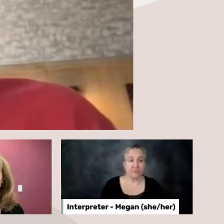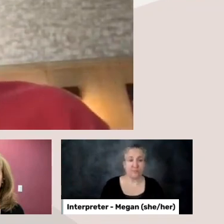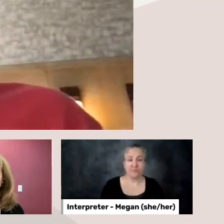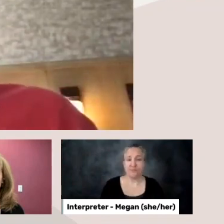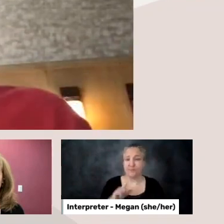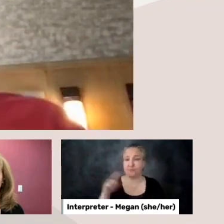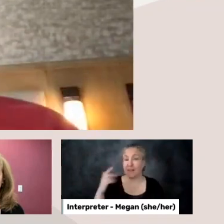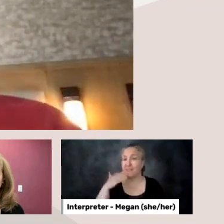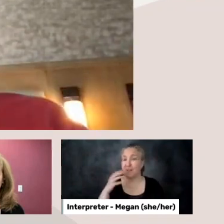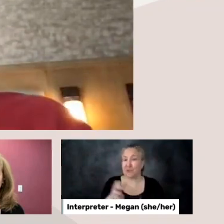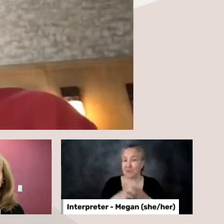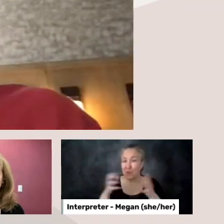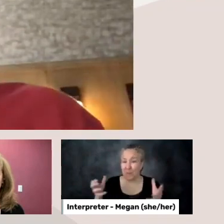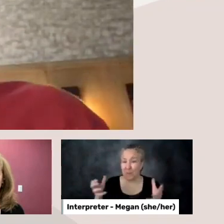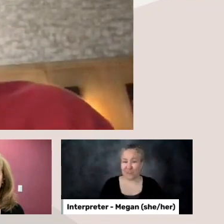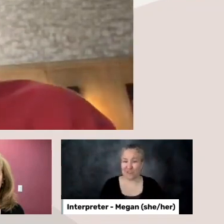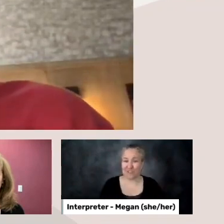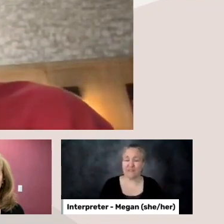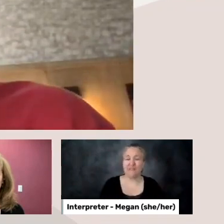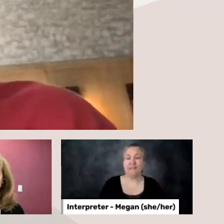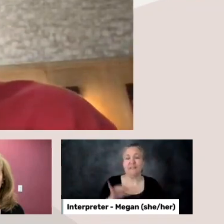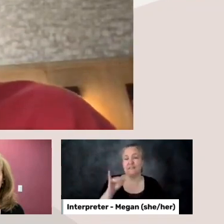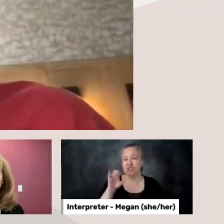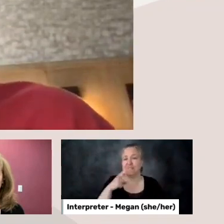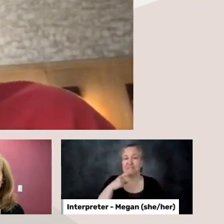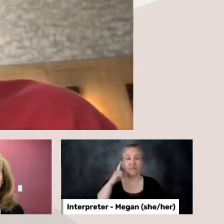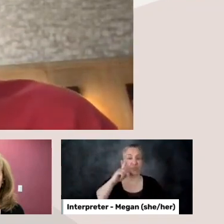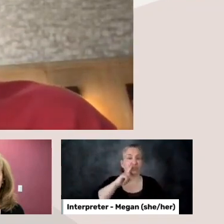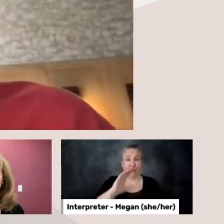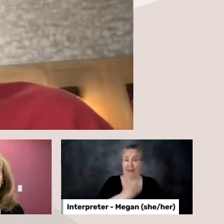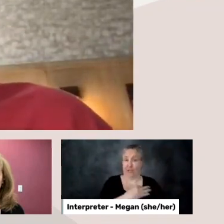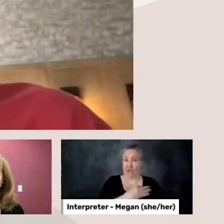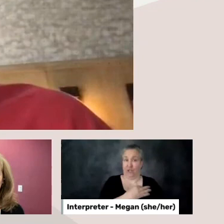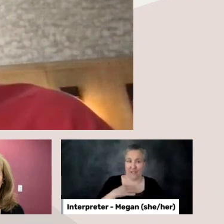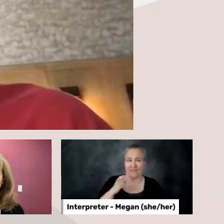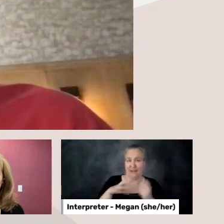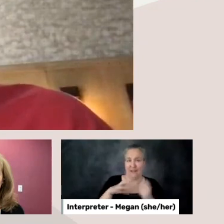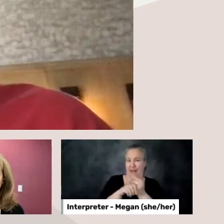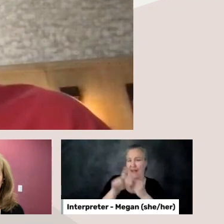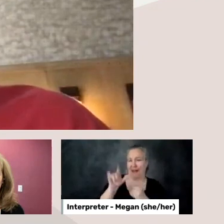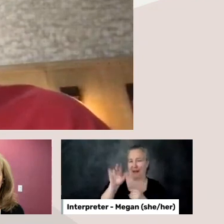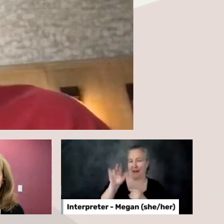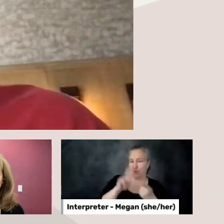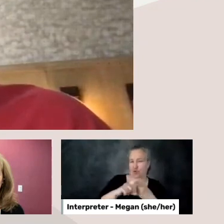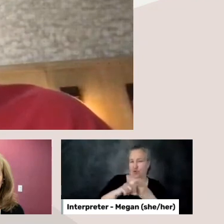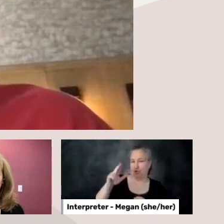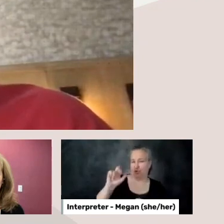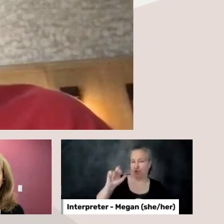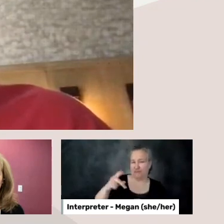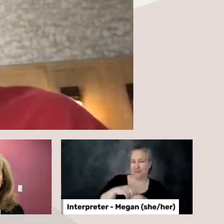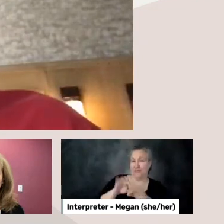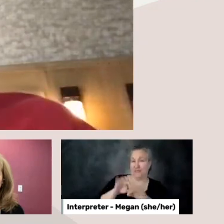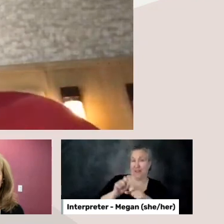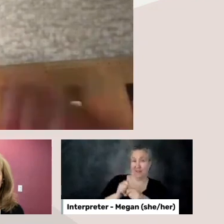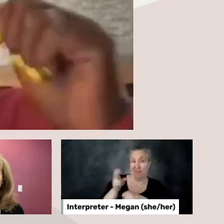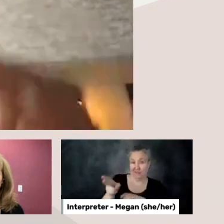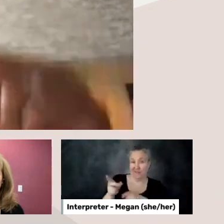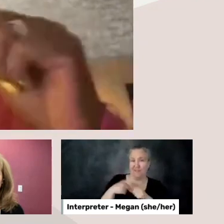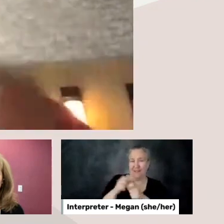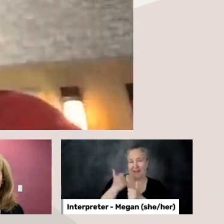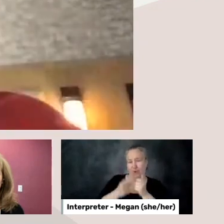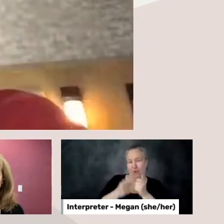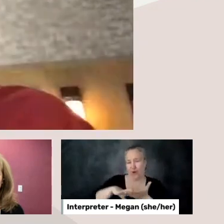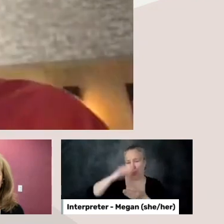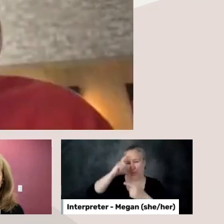much, Sheila. And I'm sure our staff can put a link to GRASP into the chat so that everyone can learn about it, because we didn't